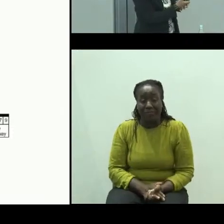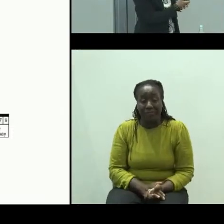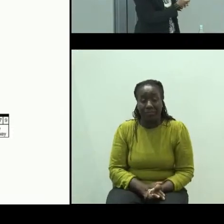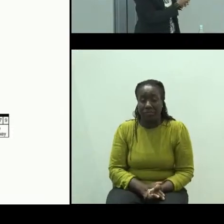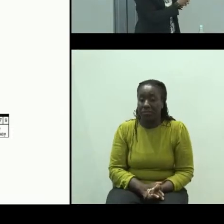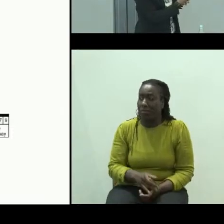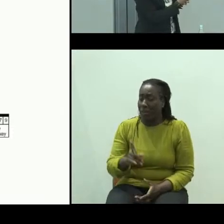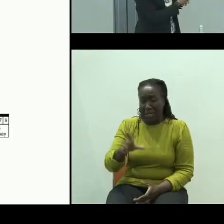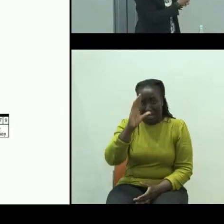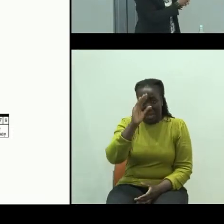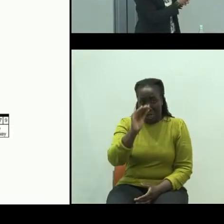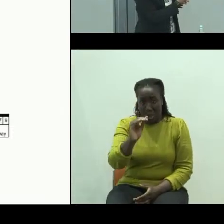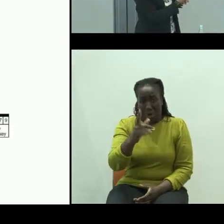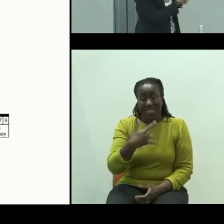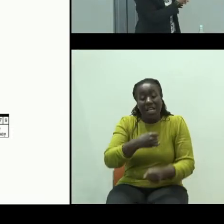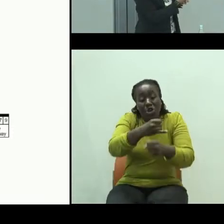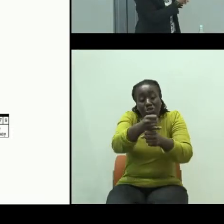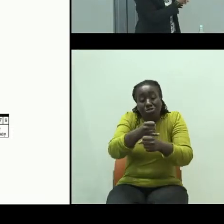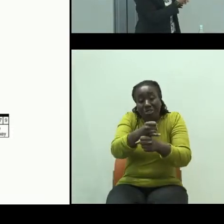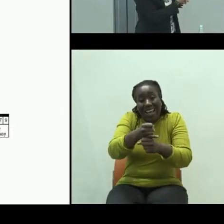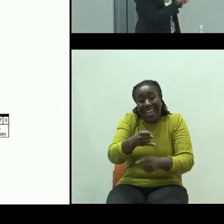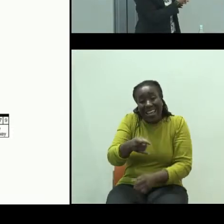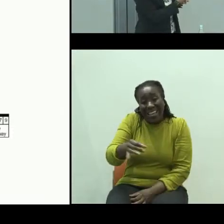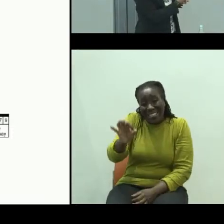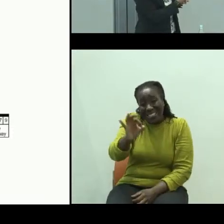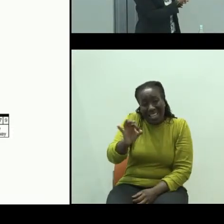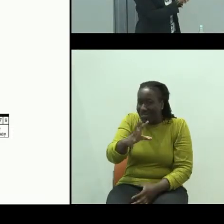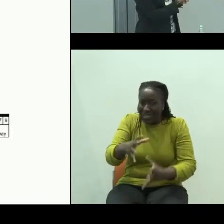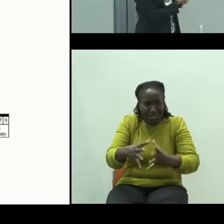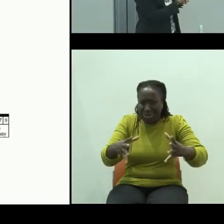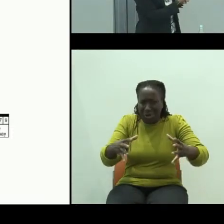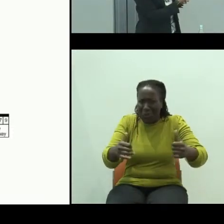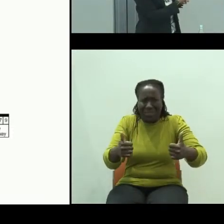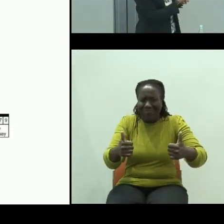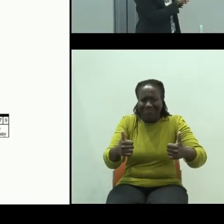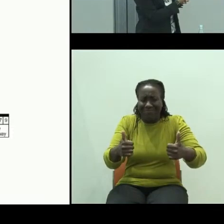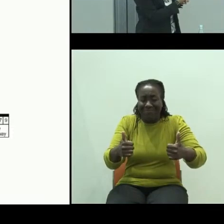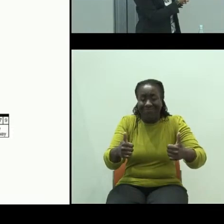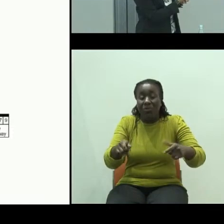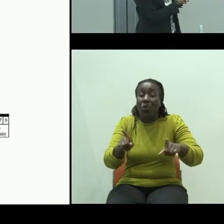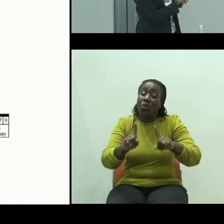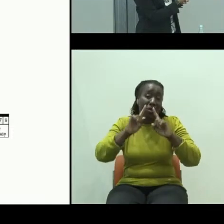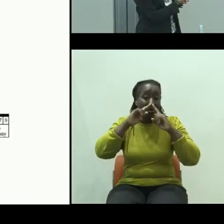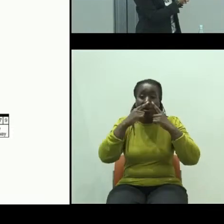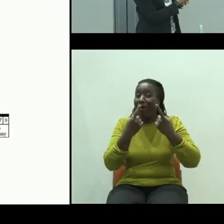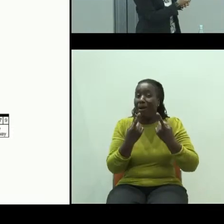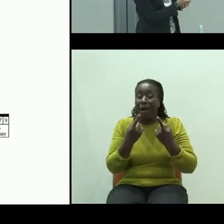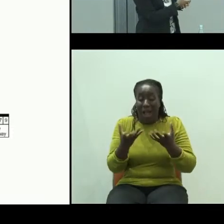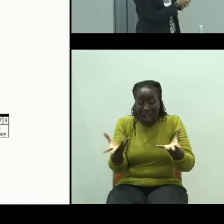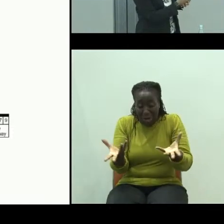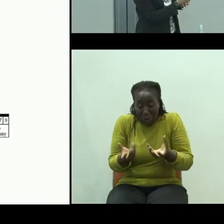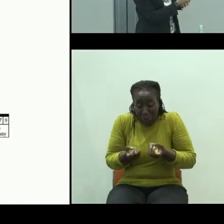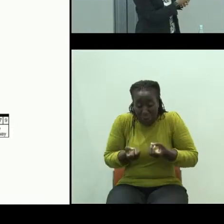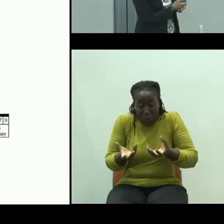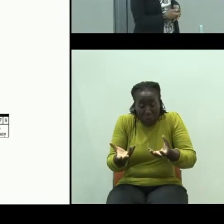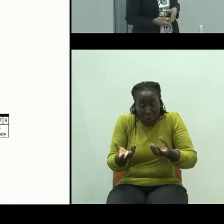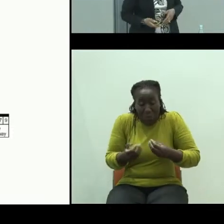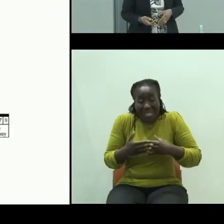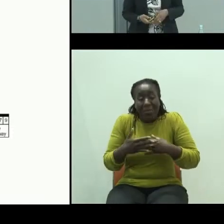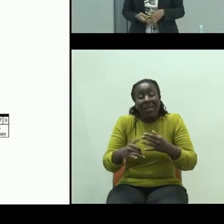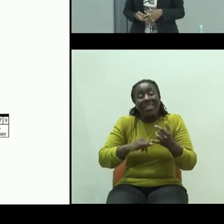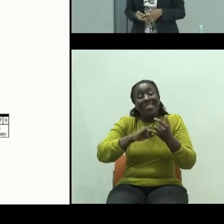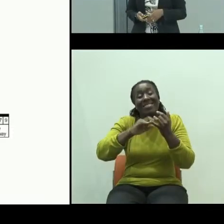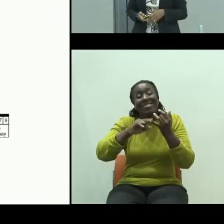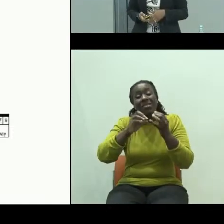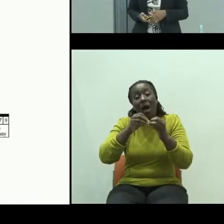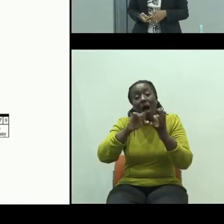a note, these gray cells, which didn't grow very well, they also cannot consume much in the way of substrate, and they cannot